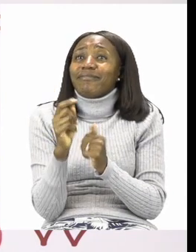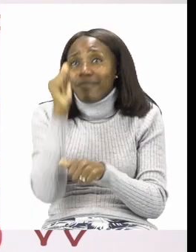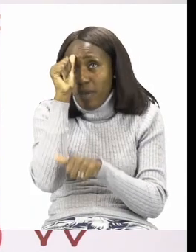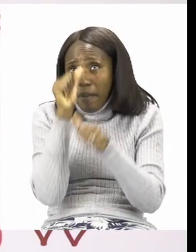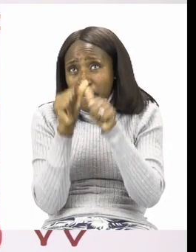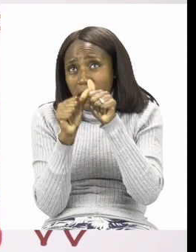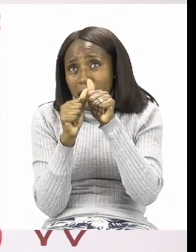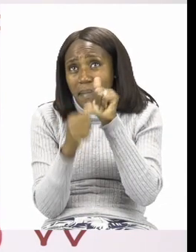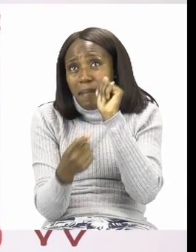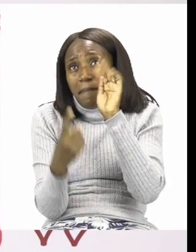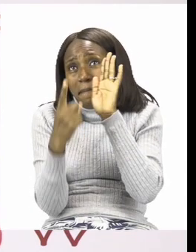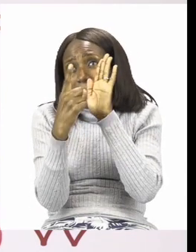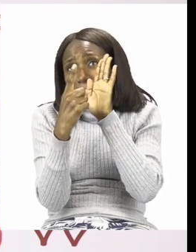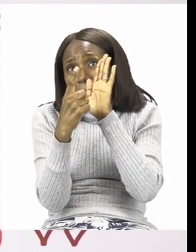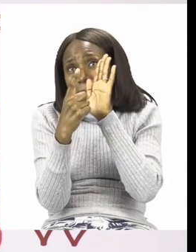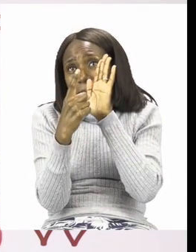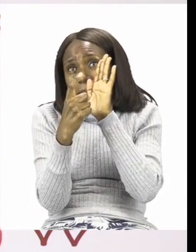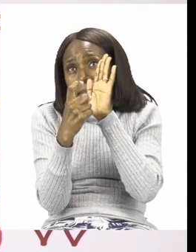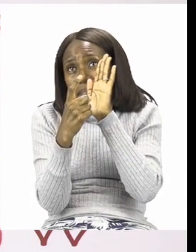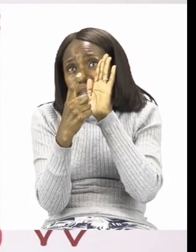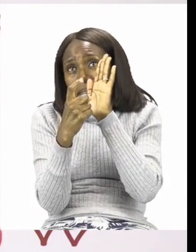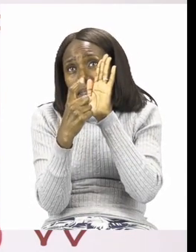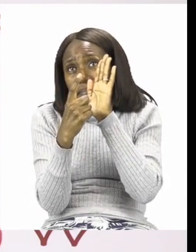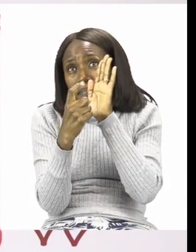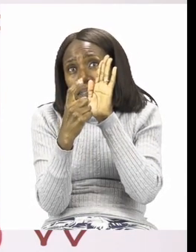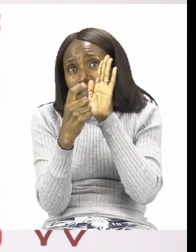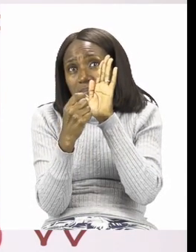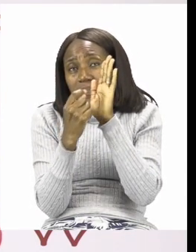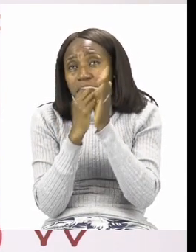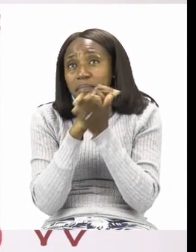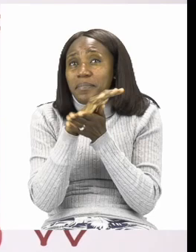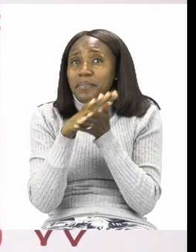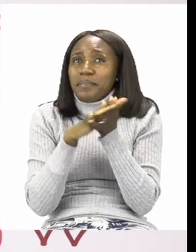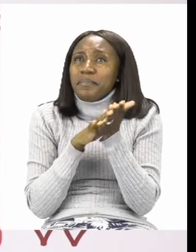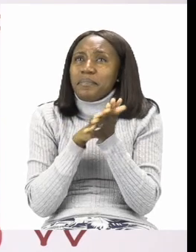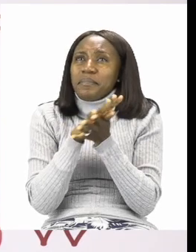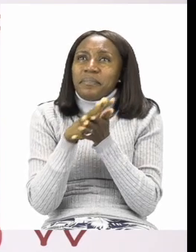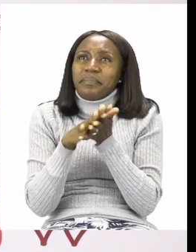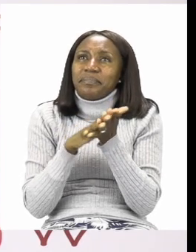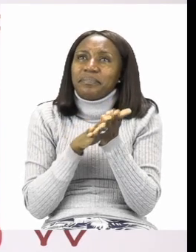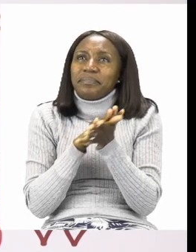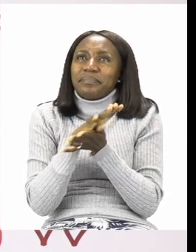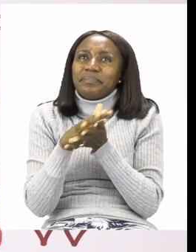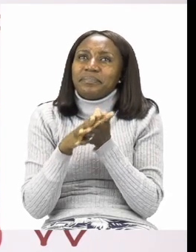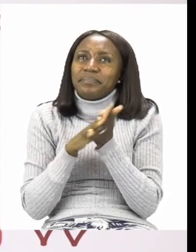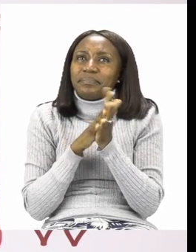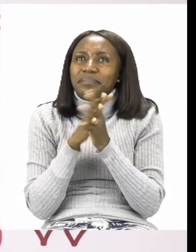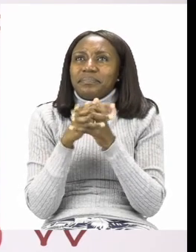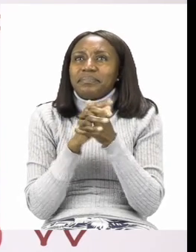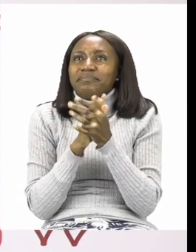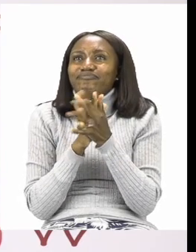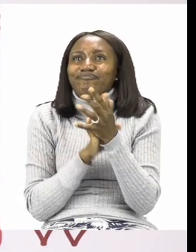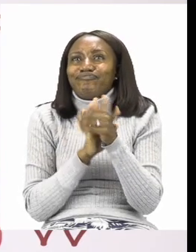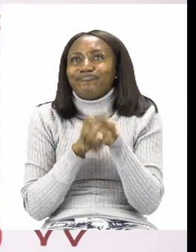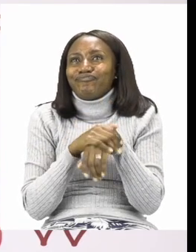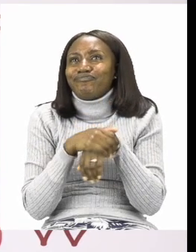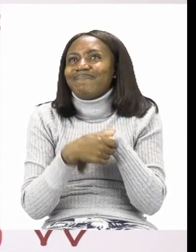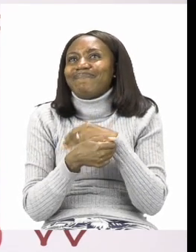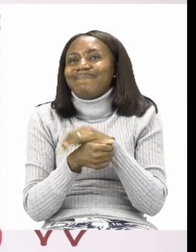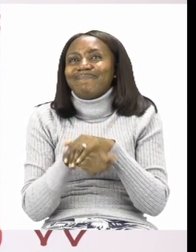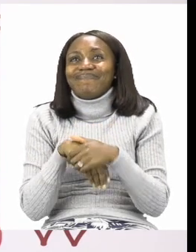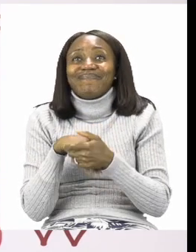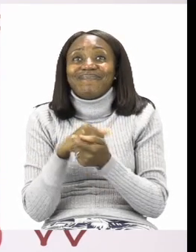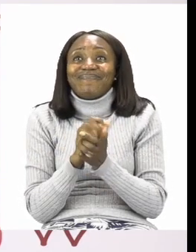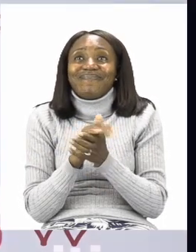remember to get rid of all the germs that we are carrying around, so we have to